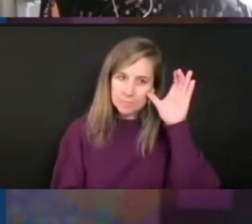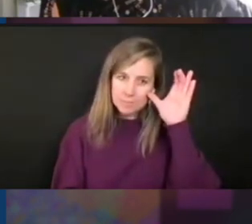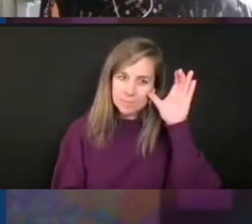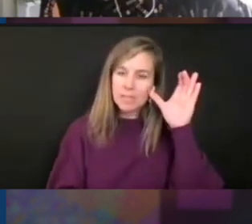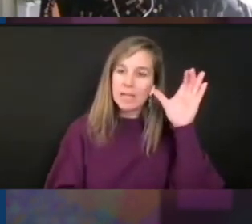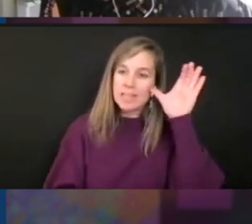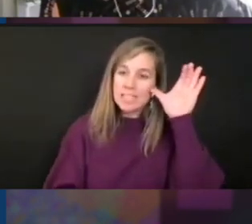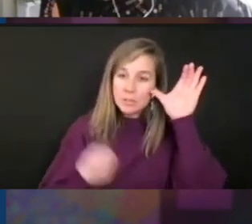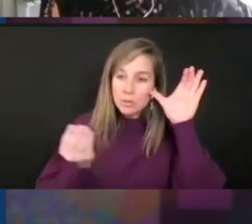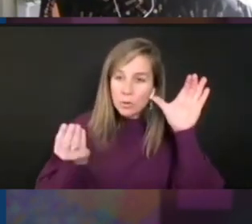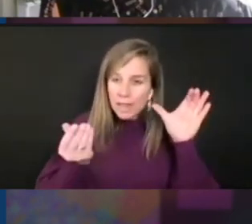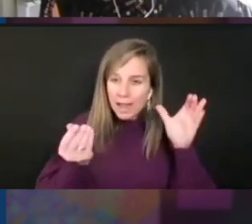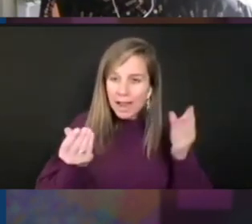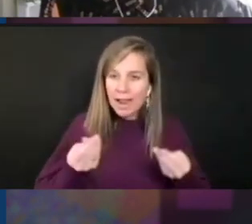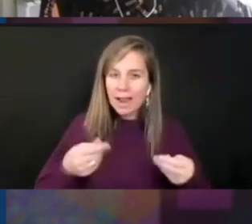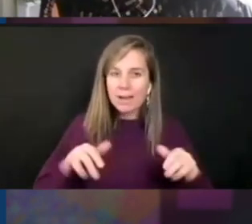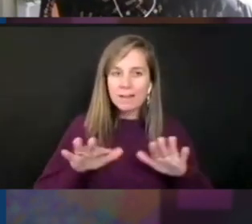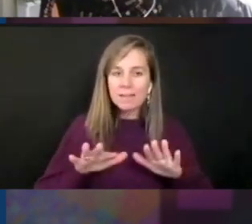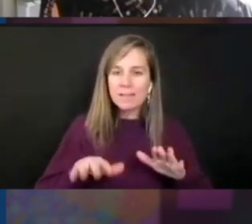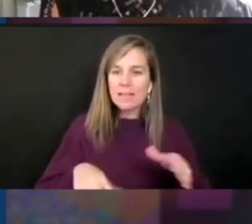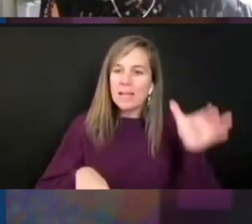Listen to natural elements.